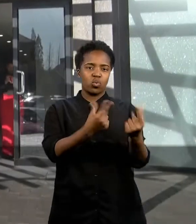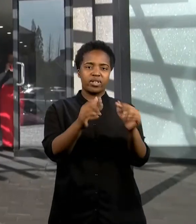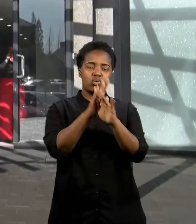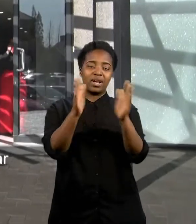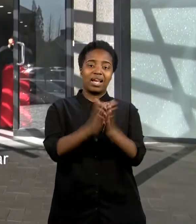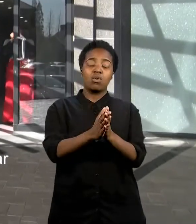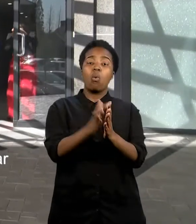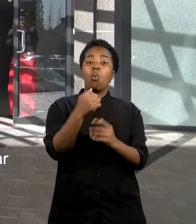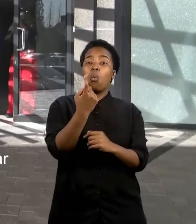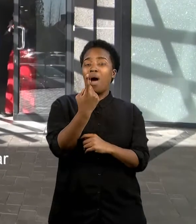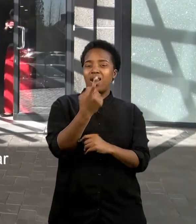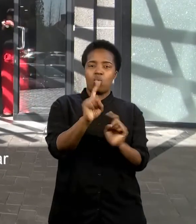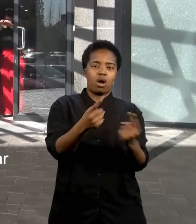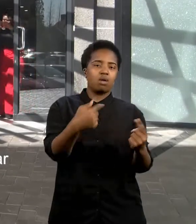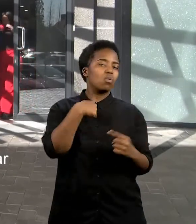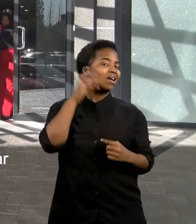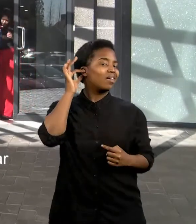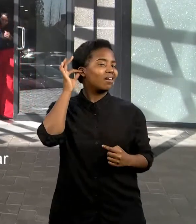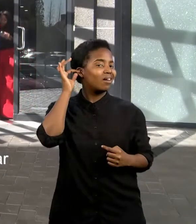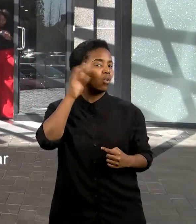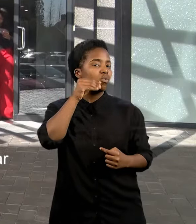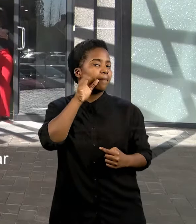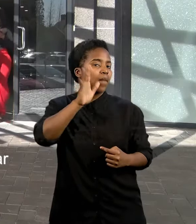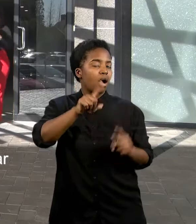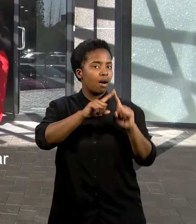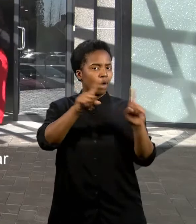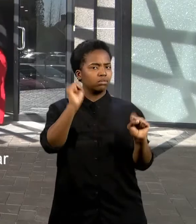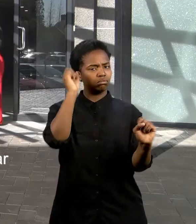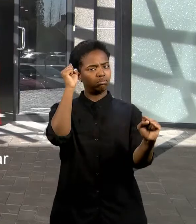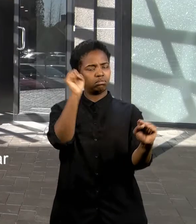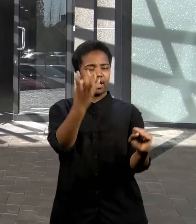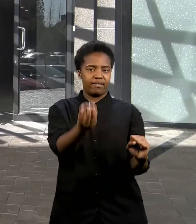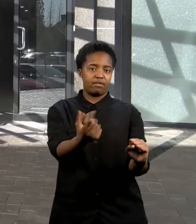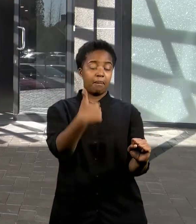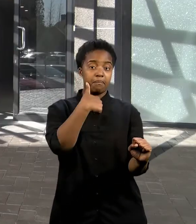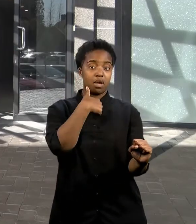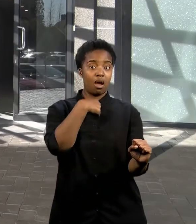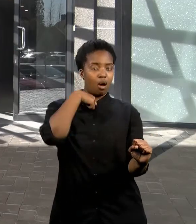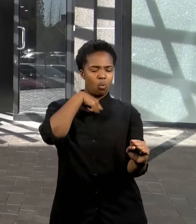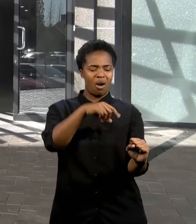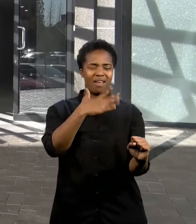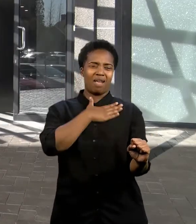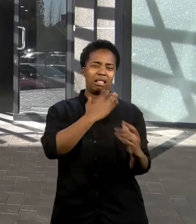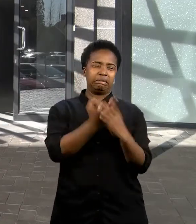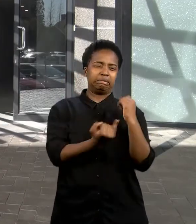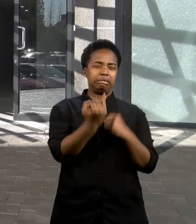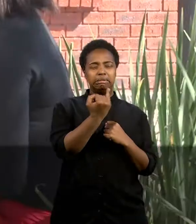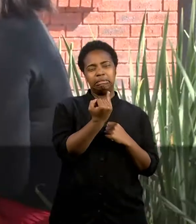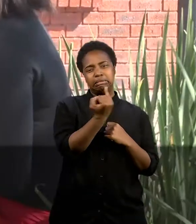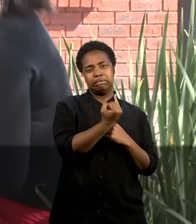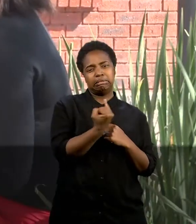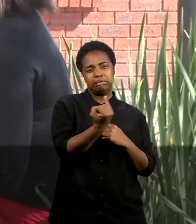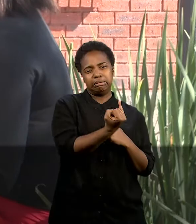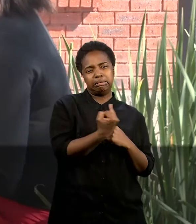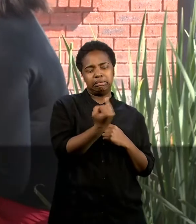siyakhona ukuyenza. Into esingakhoni-ke ukuyenza ukuzwa nokukhuluma. Into mina engenza ukuthi ngibe isolated